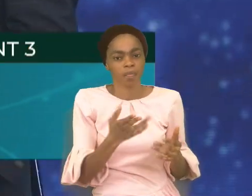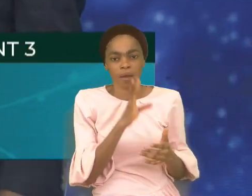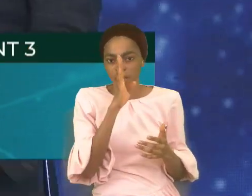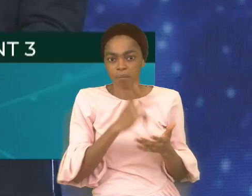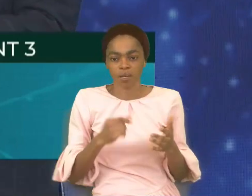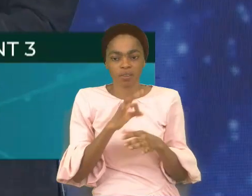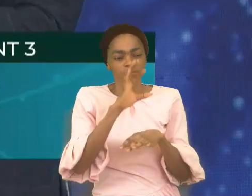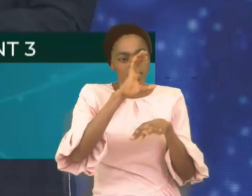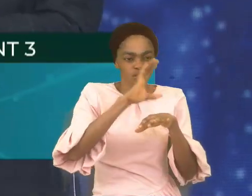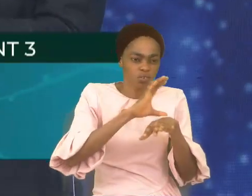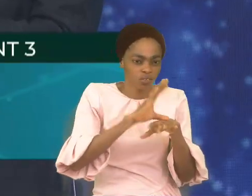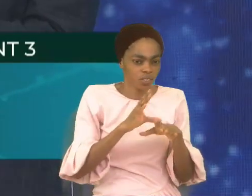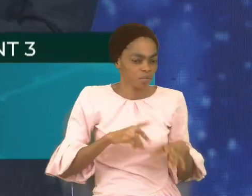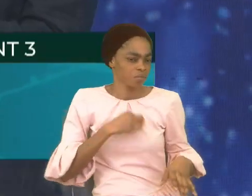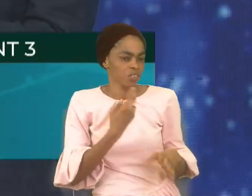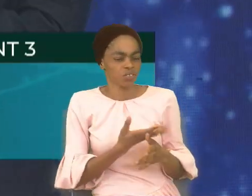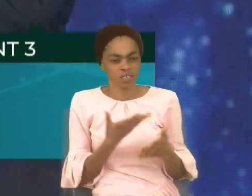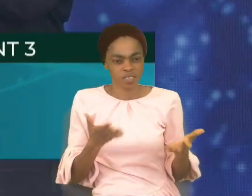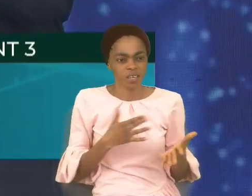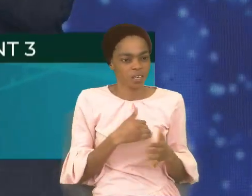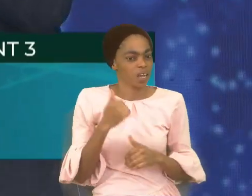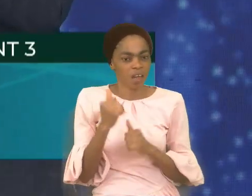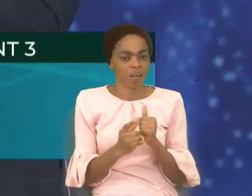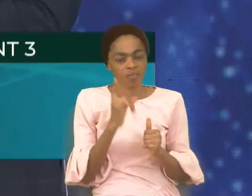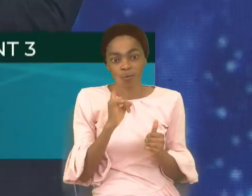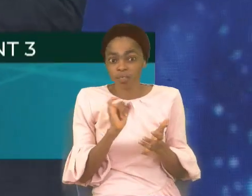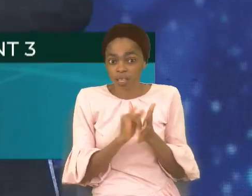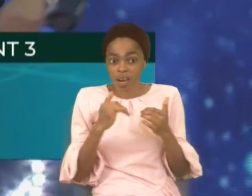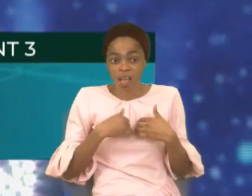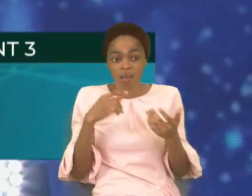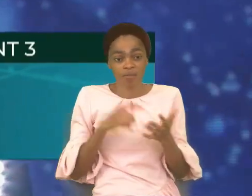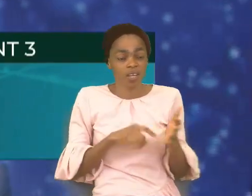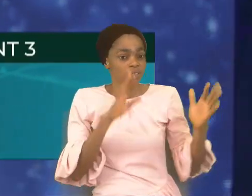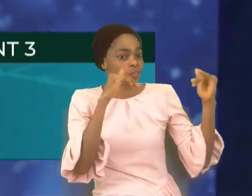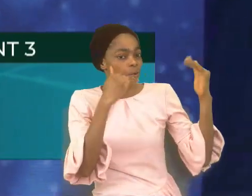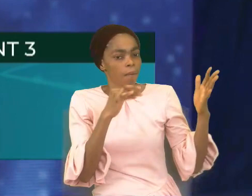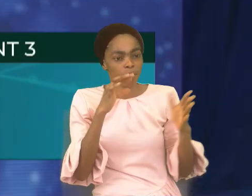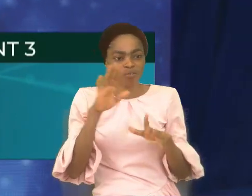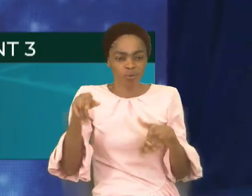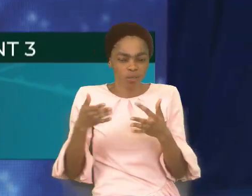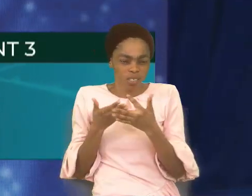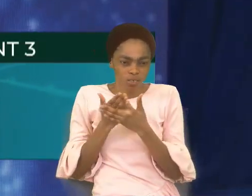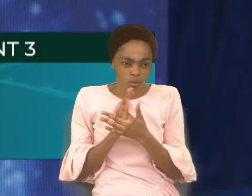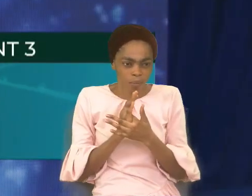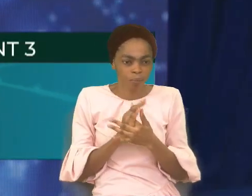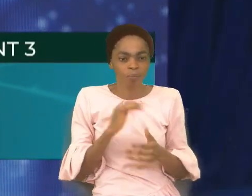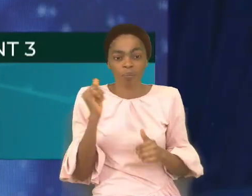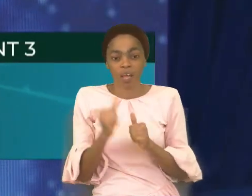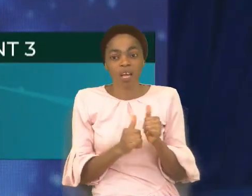has this hope of going through everything on earth and being in